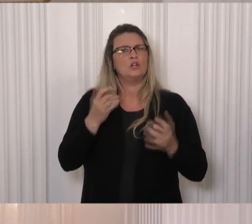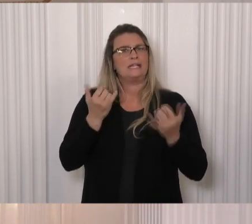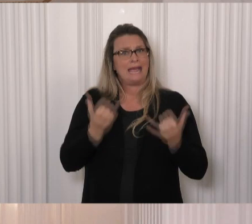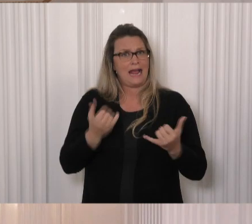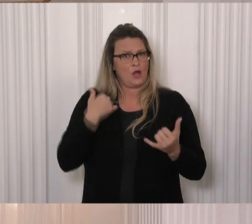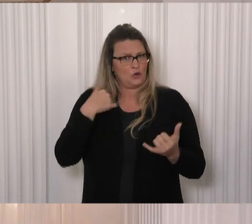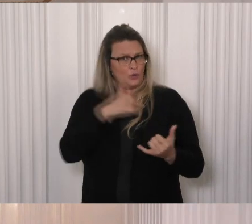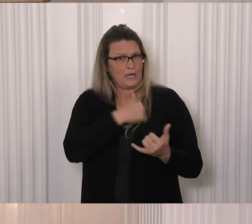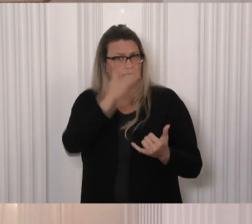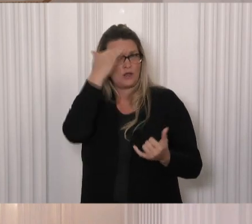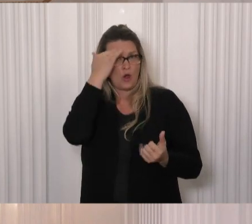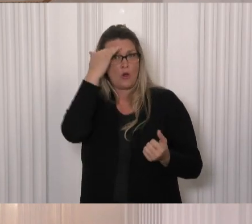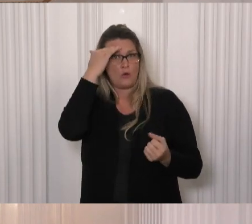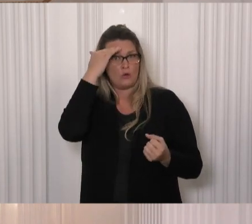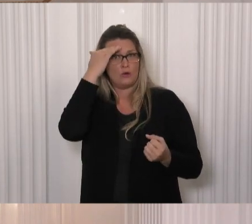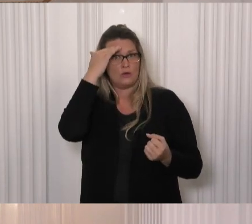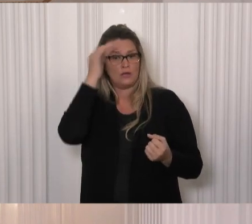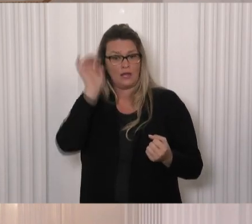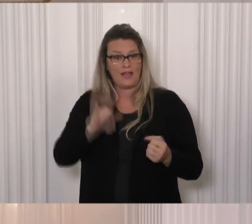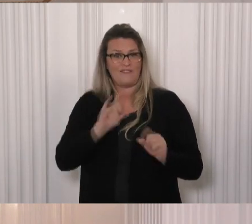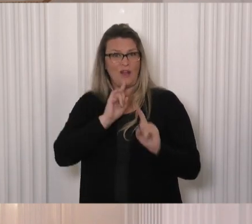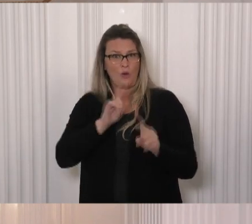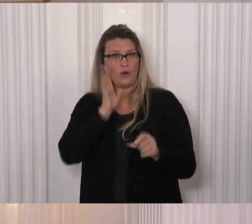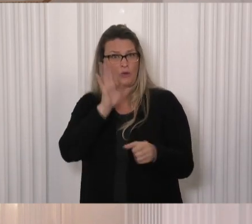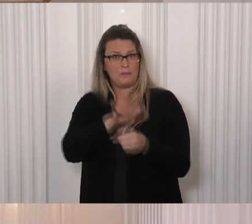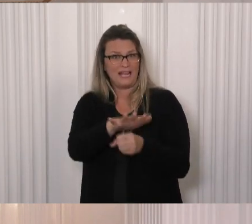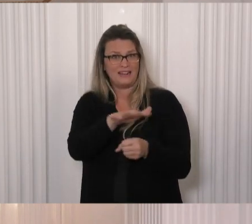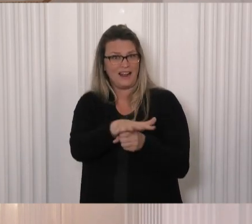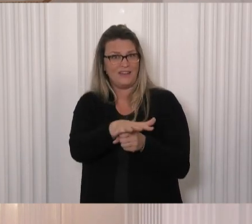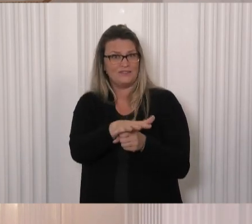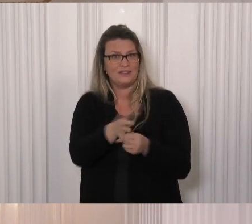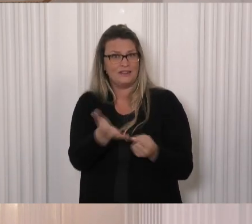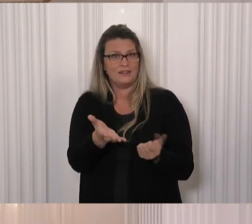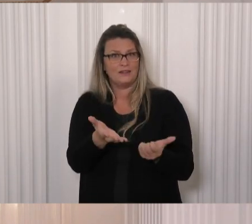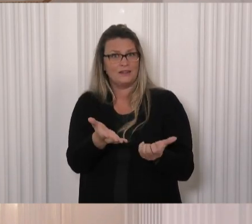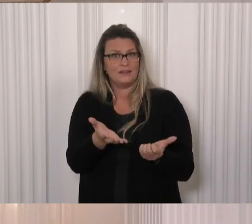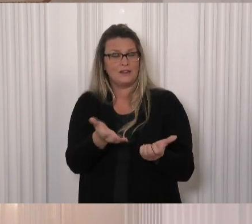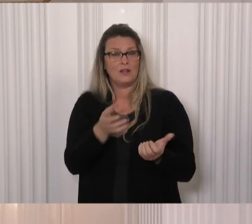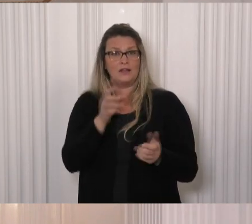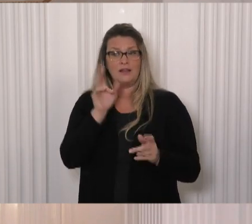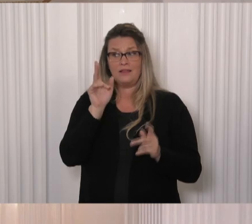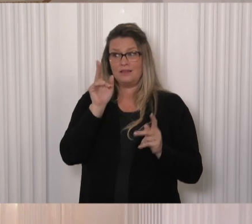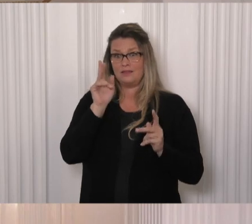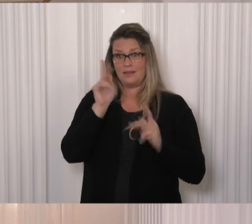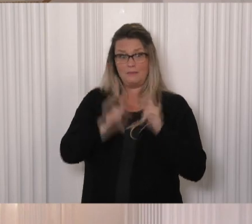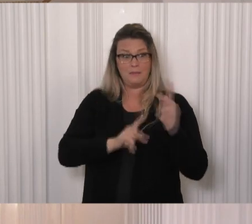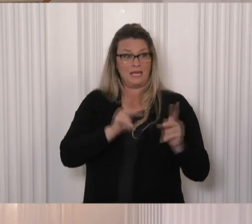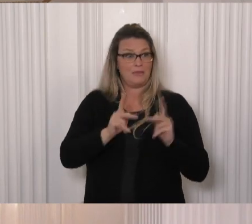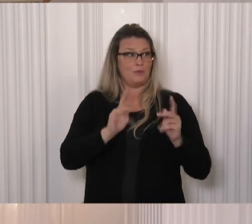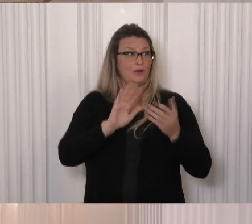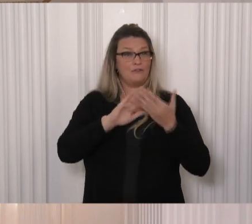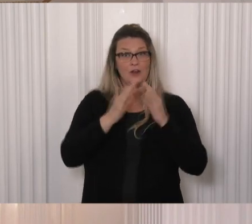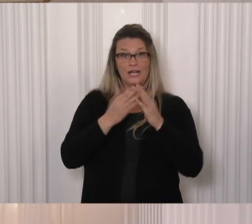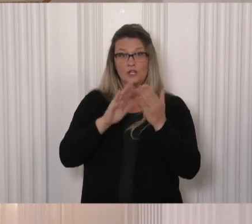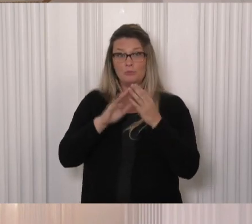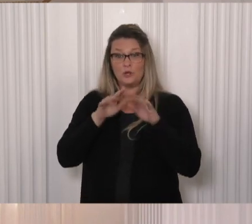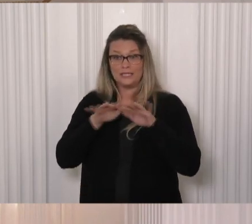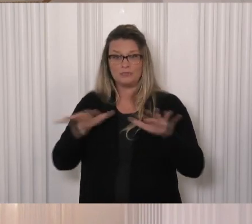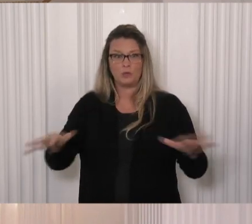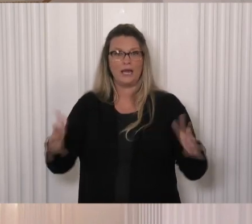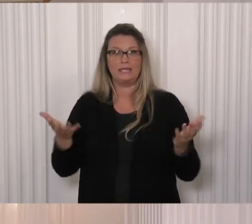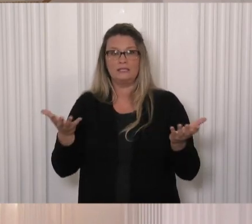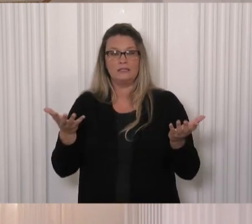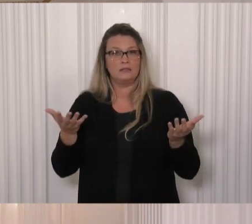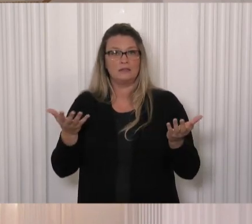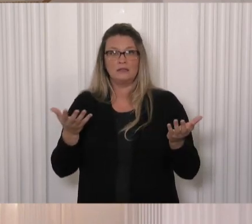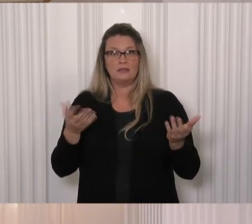know, is this order enough? Like you have said, Governor, and the folks up there with you that it's already in the community. Is